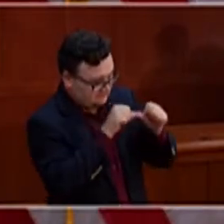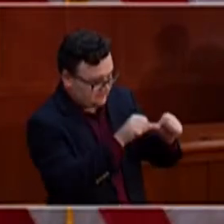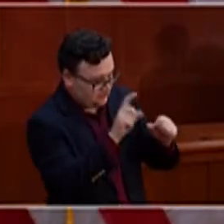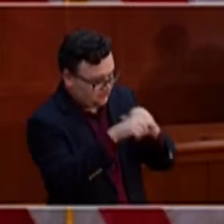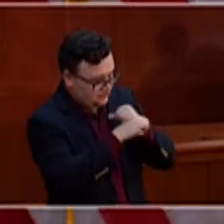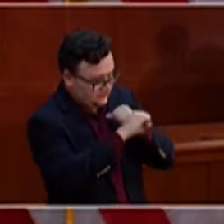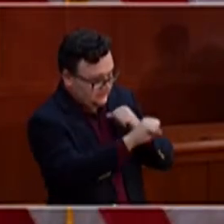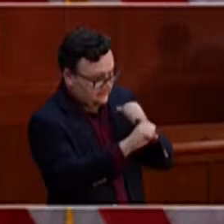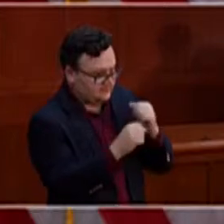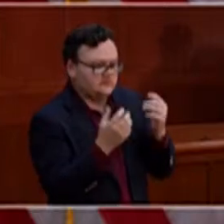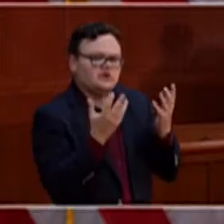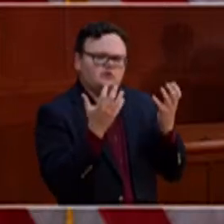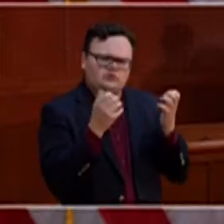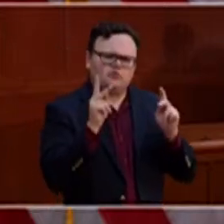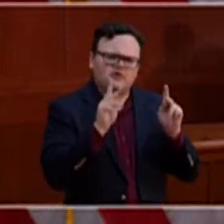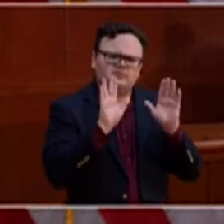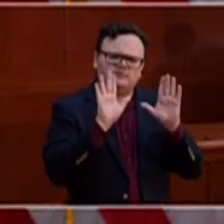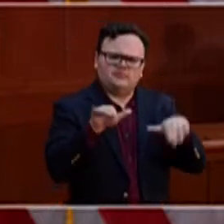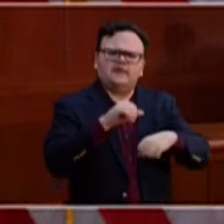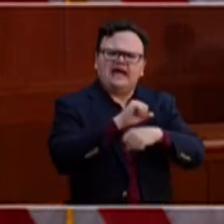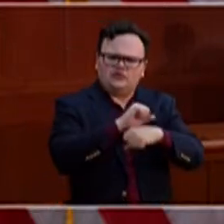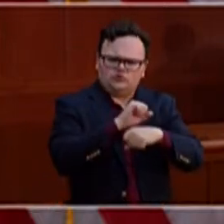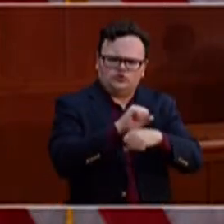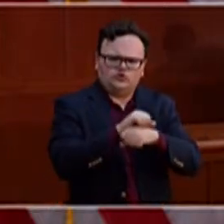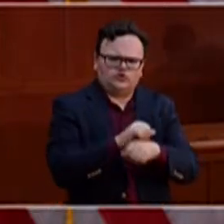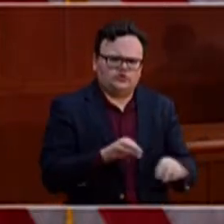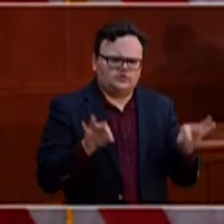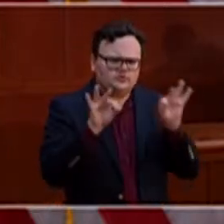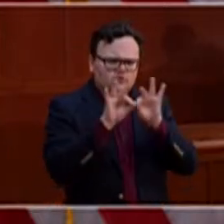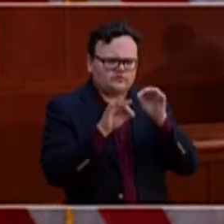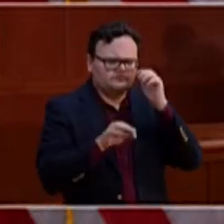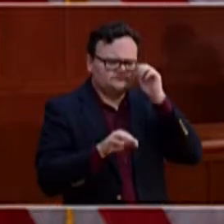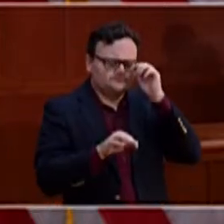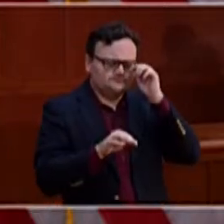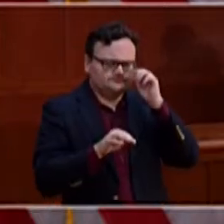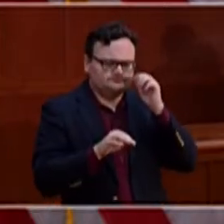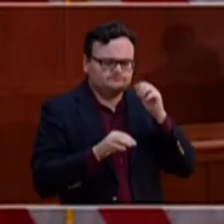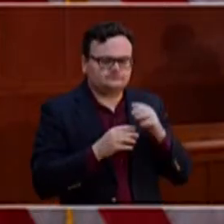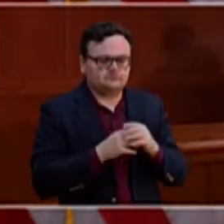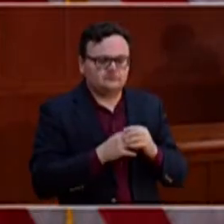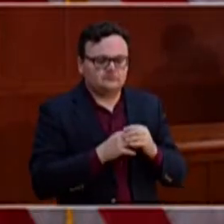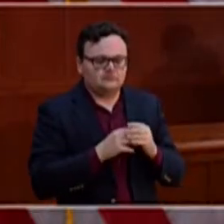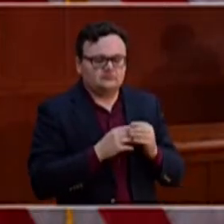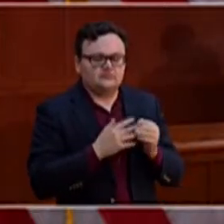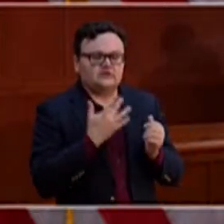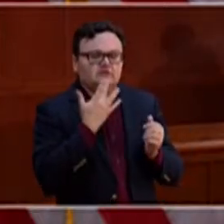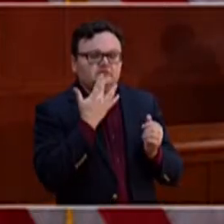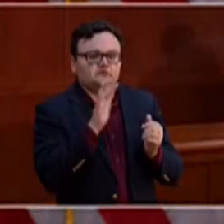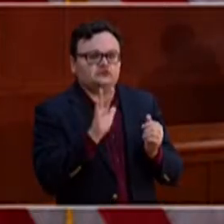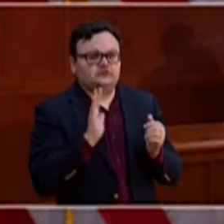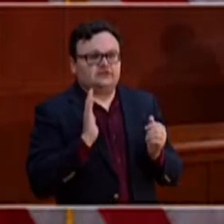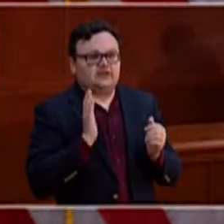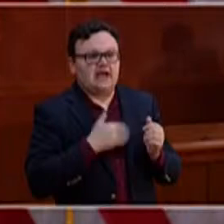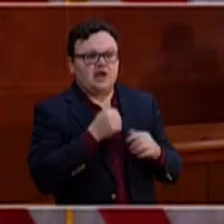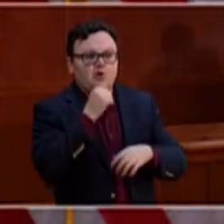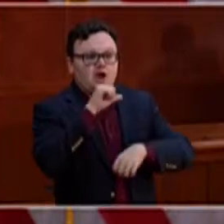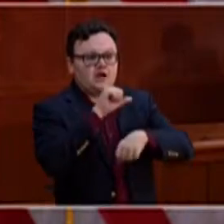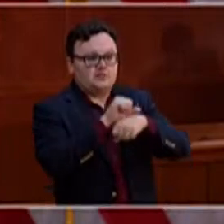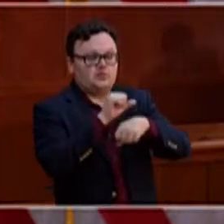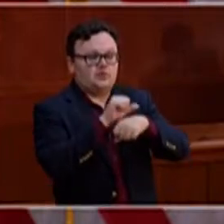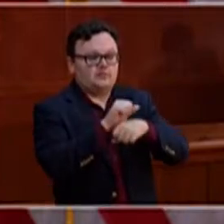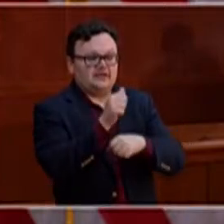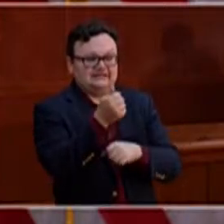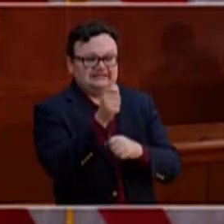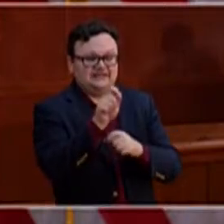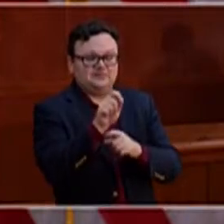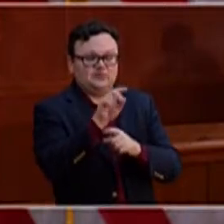we want to get people back to work. Fortunately, our unemployment, 10.7 was probably lower than most people forecasted